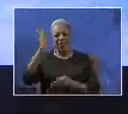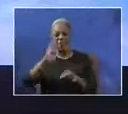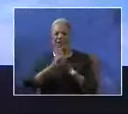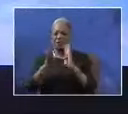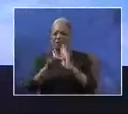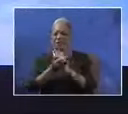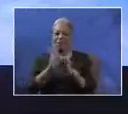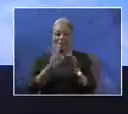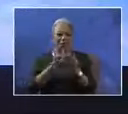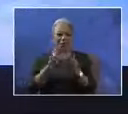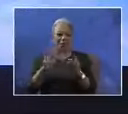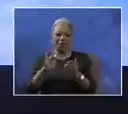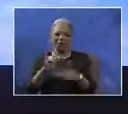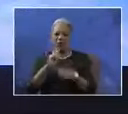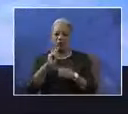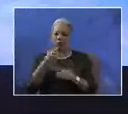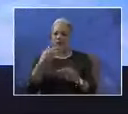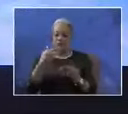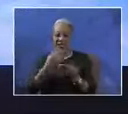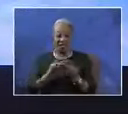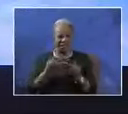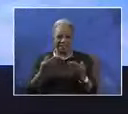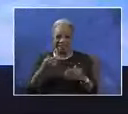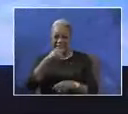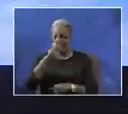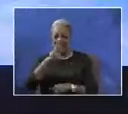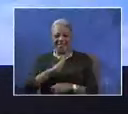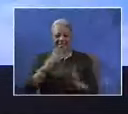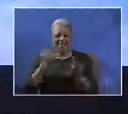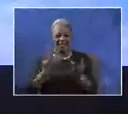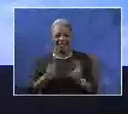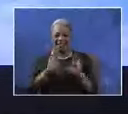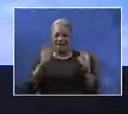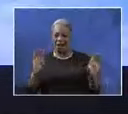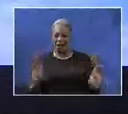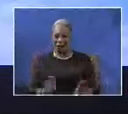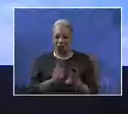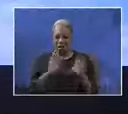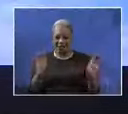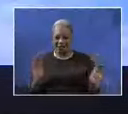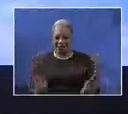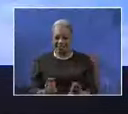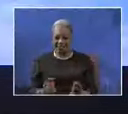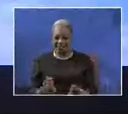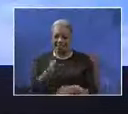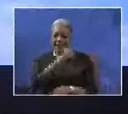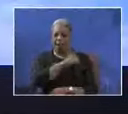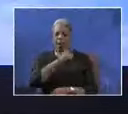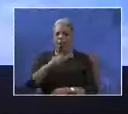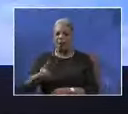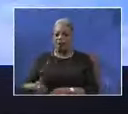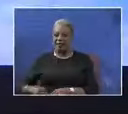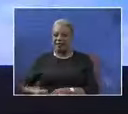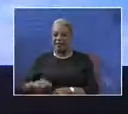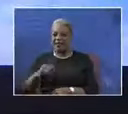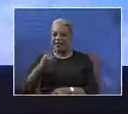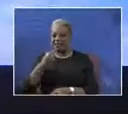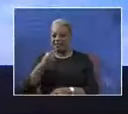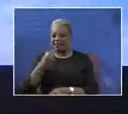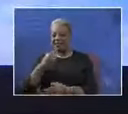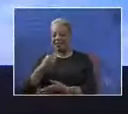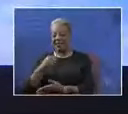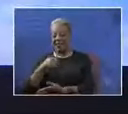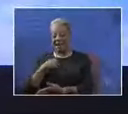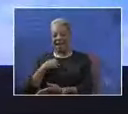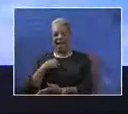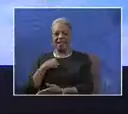he has done. David said, I have sinned. His conscience got to